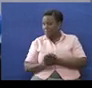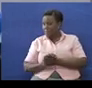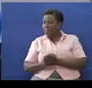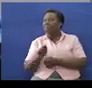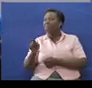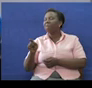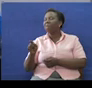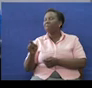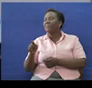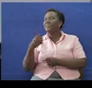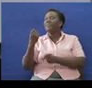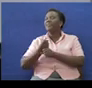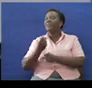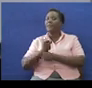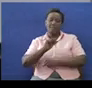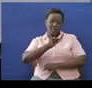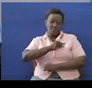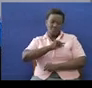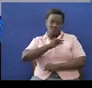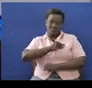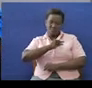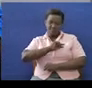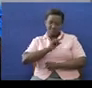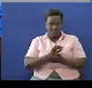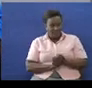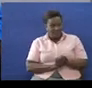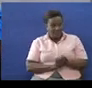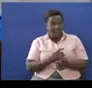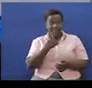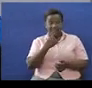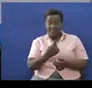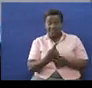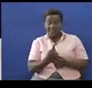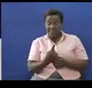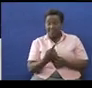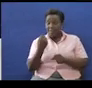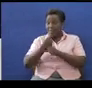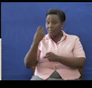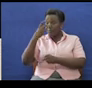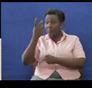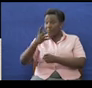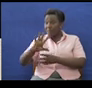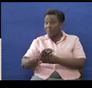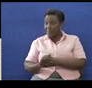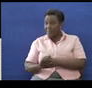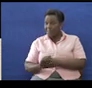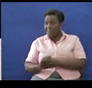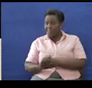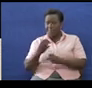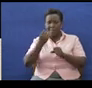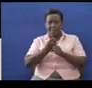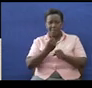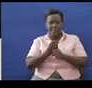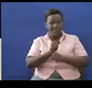societies is a cultural and gender-related activity. If I say it is